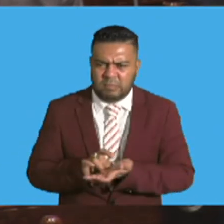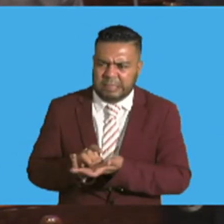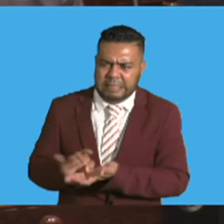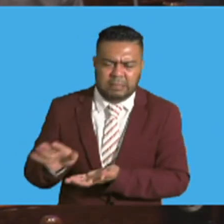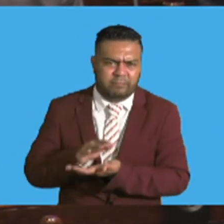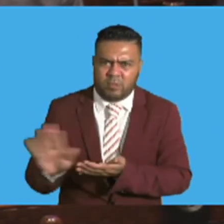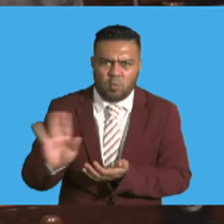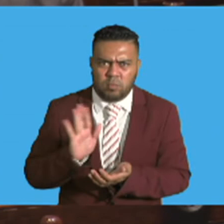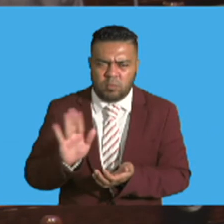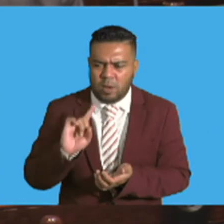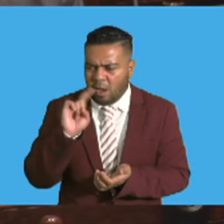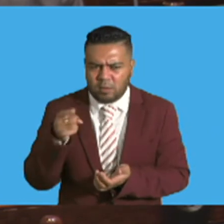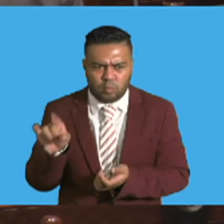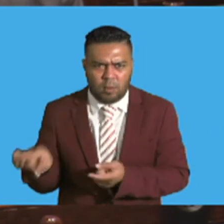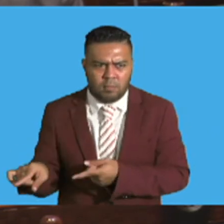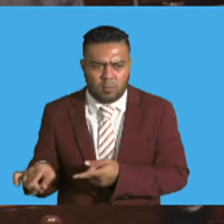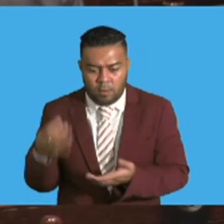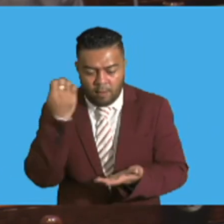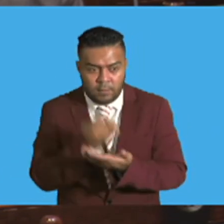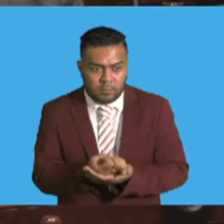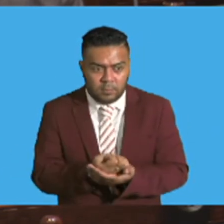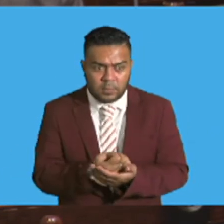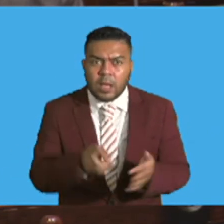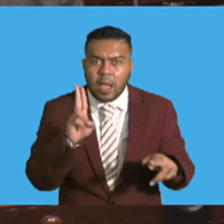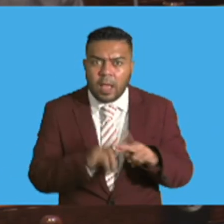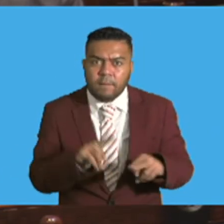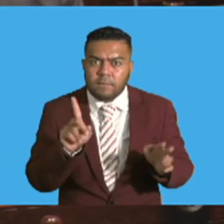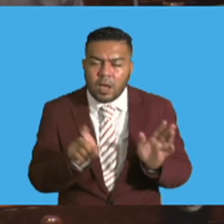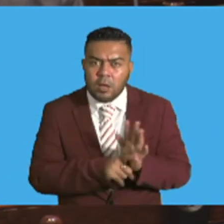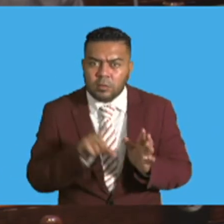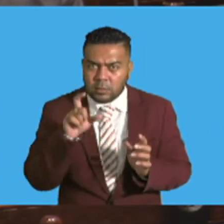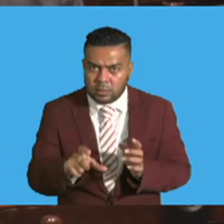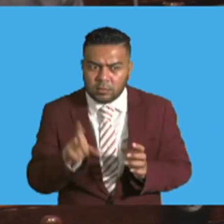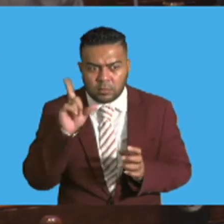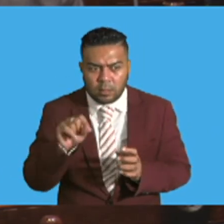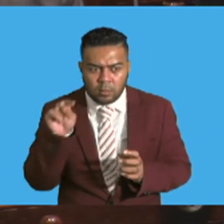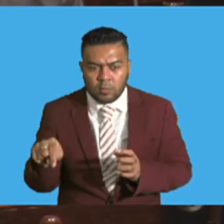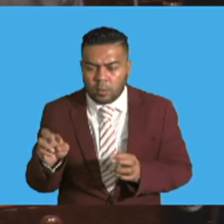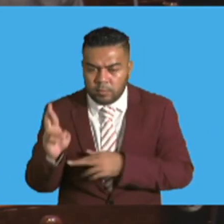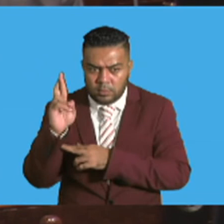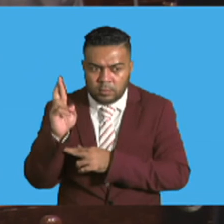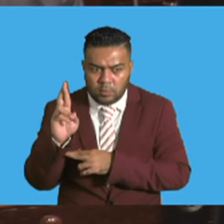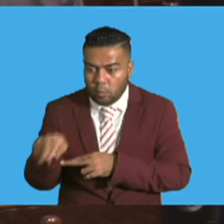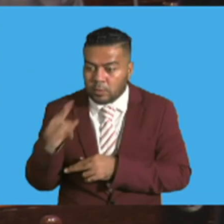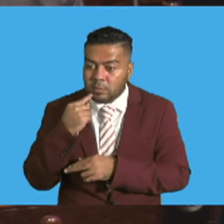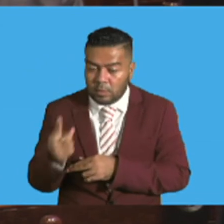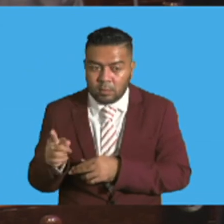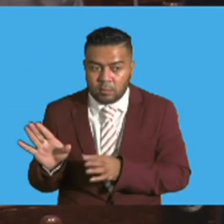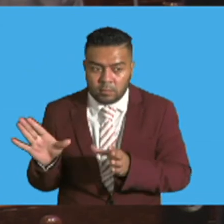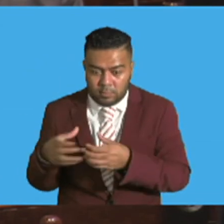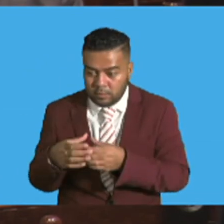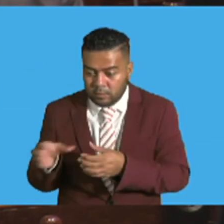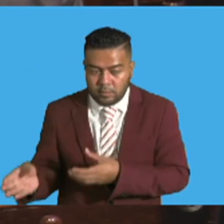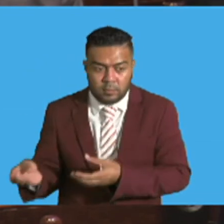representations were made to us, certain evidence was shown to us that FRCS made the representation. We said that the organization that brought that